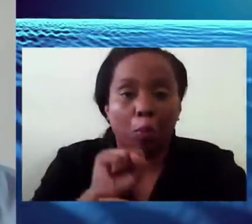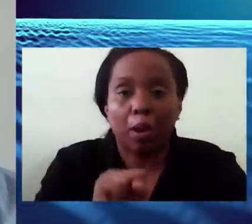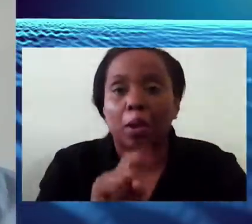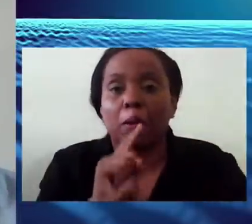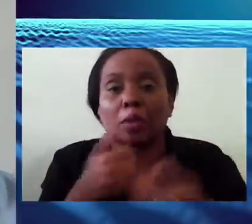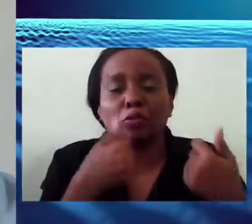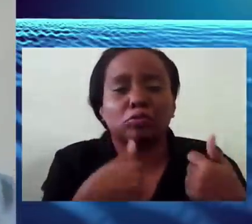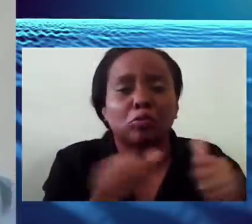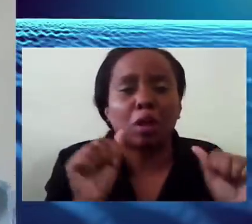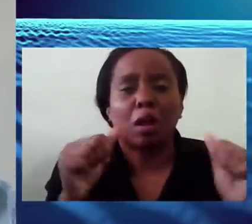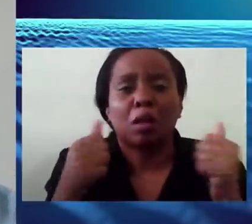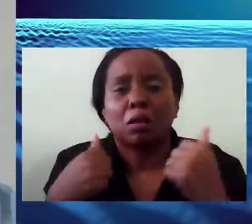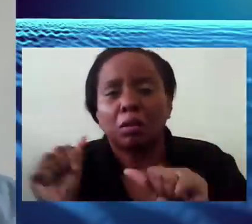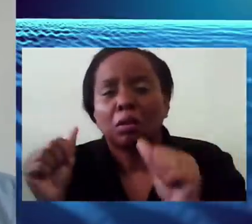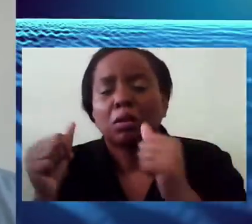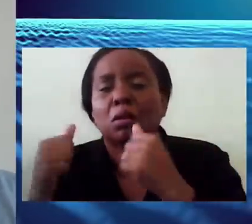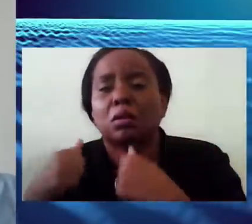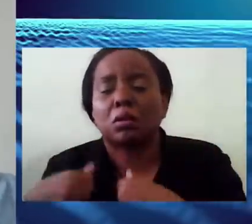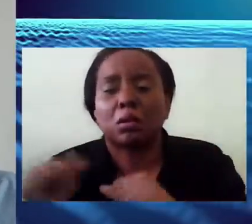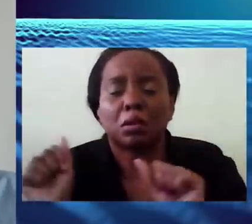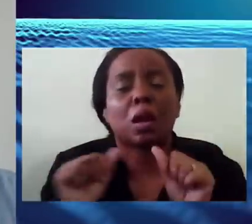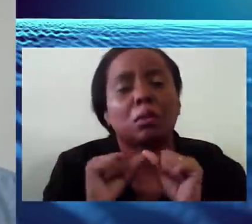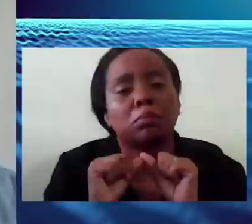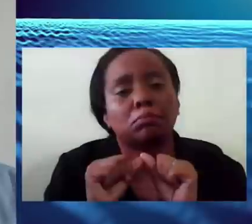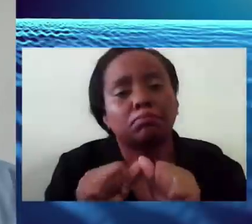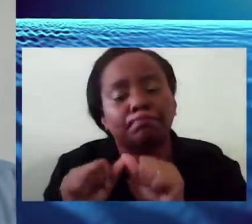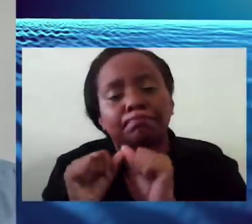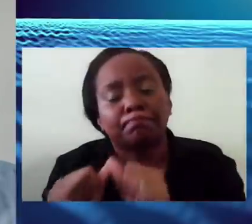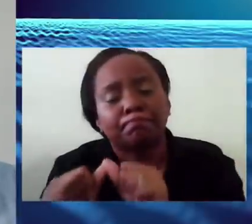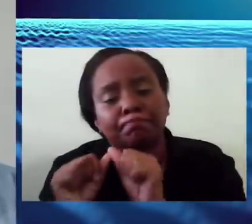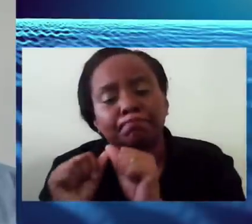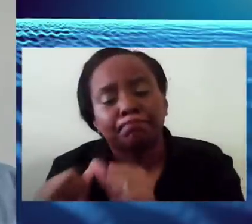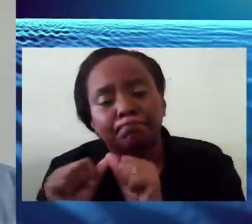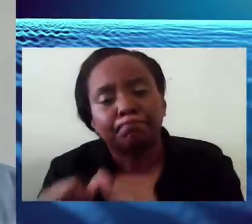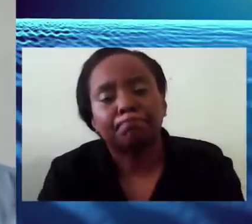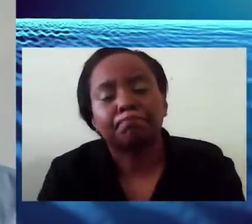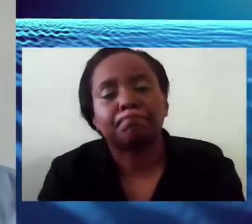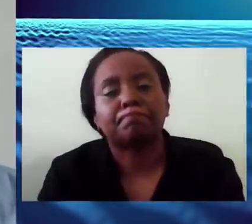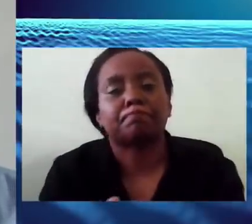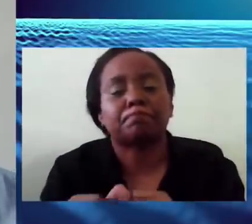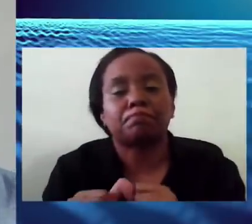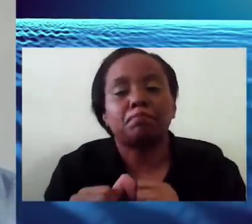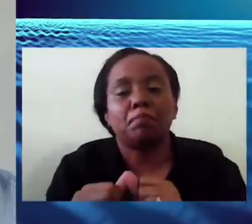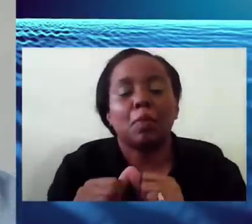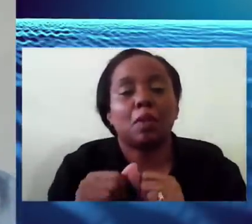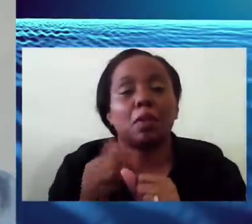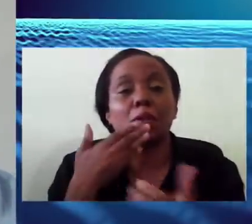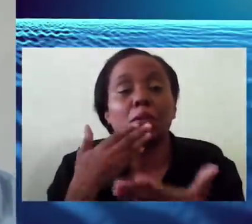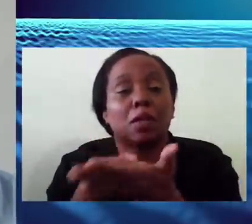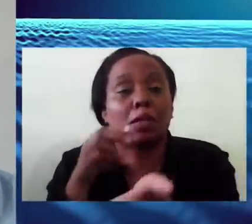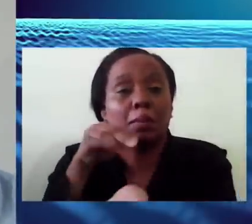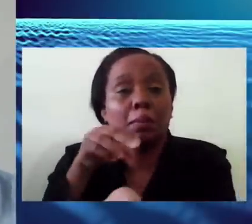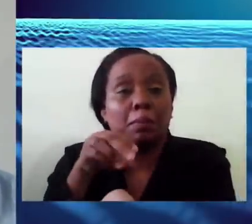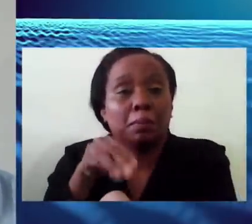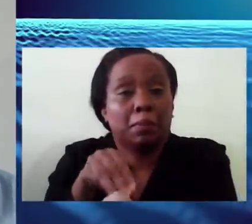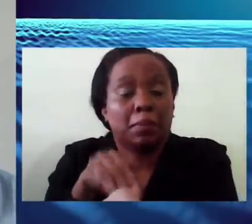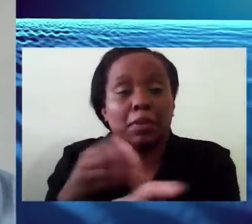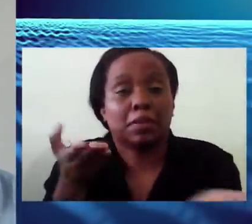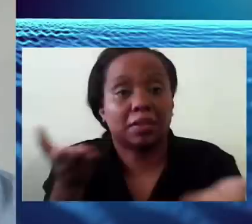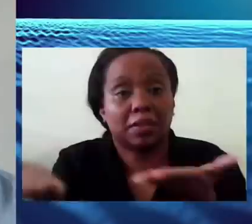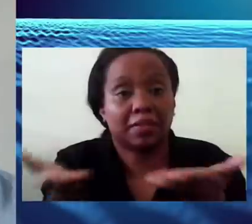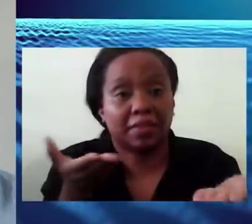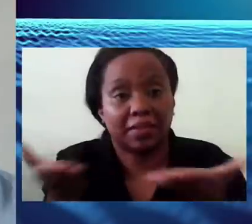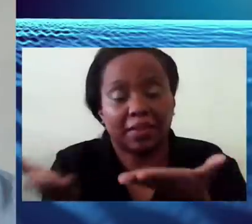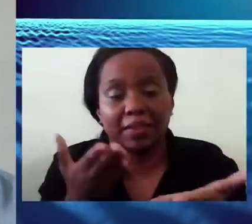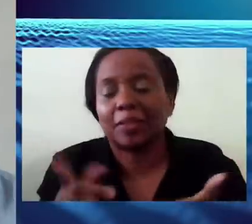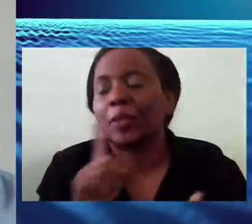to ensure the continuation of the delivery of medical services in this country. So I